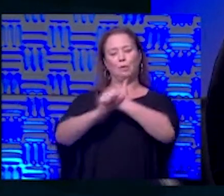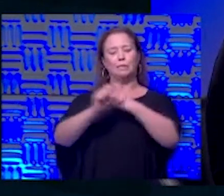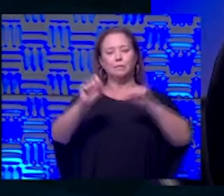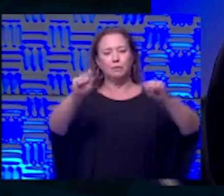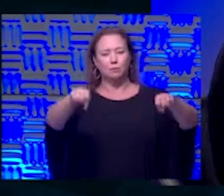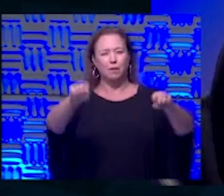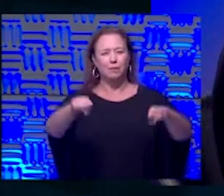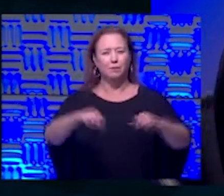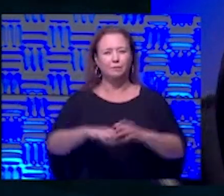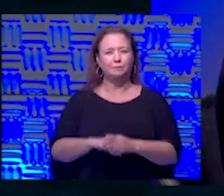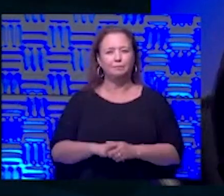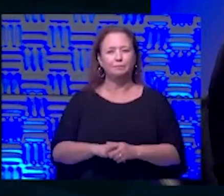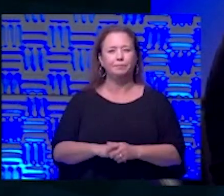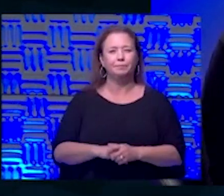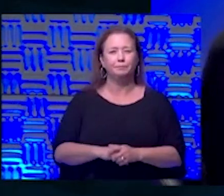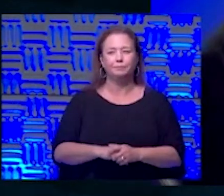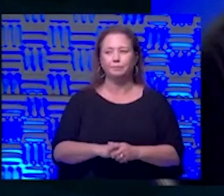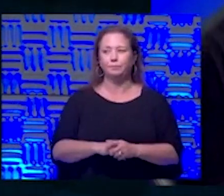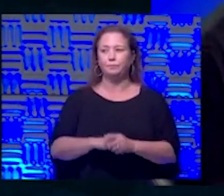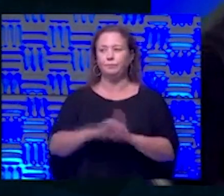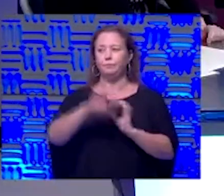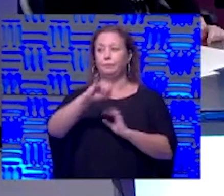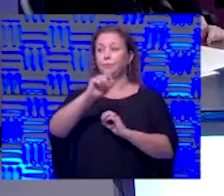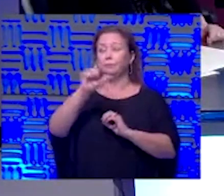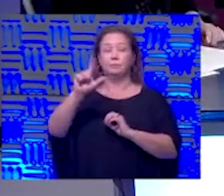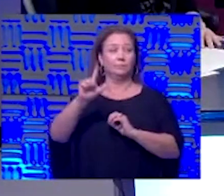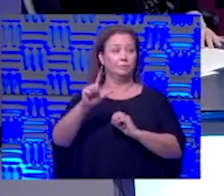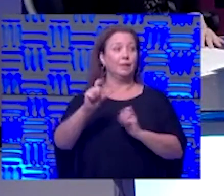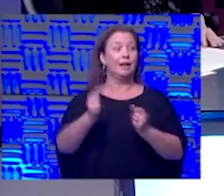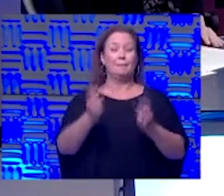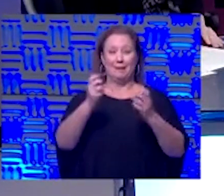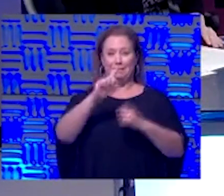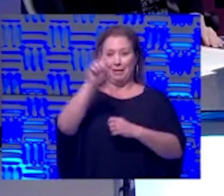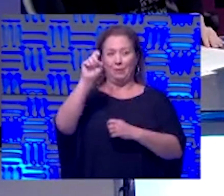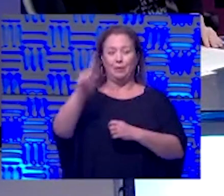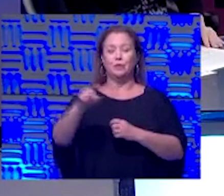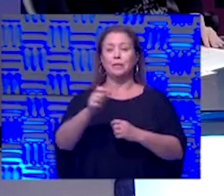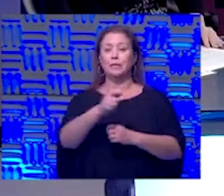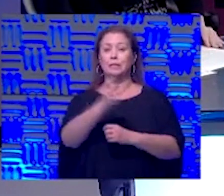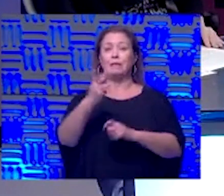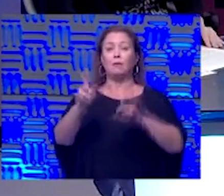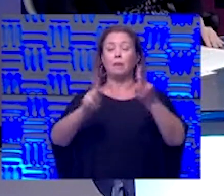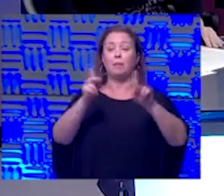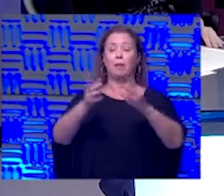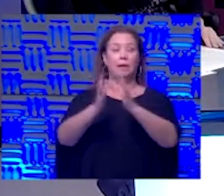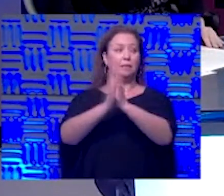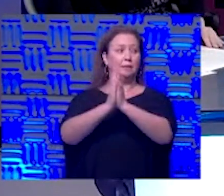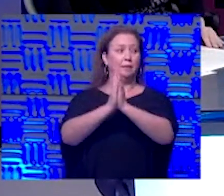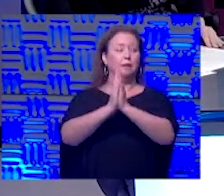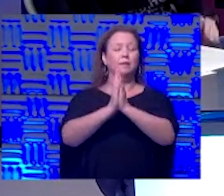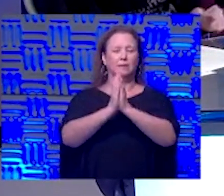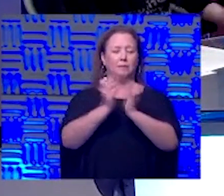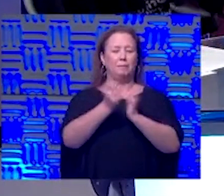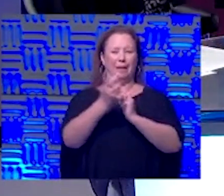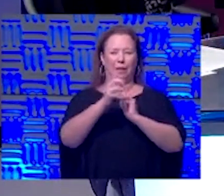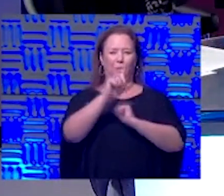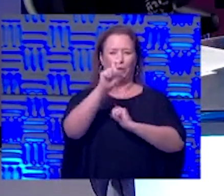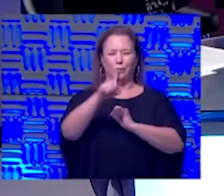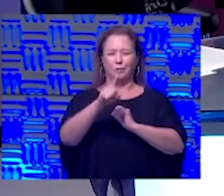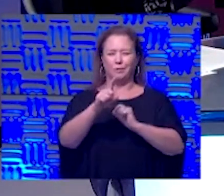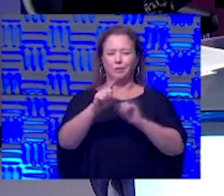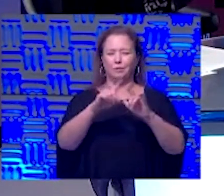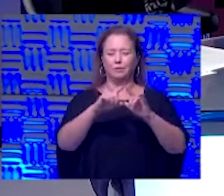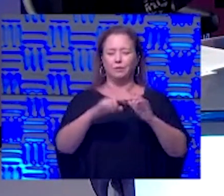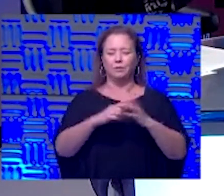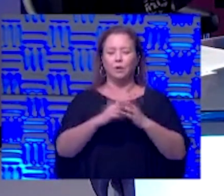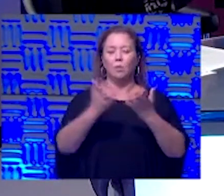possible. Jill, do you have another question? A lot. Several people are asking, I'm going to lump several people together. They want to